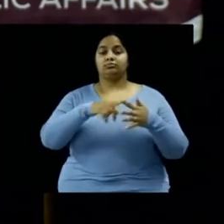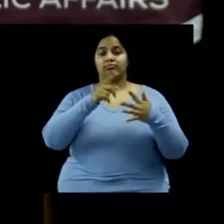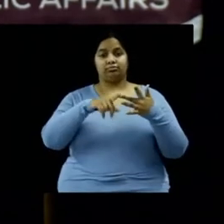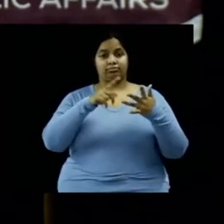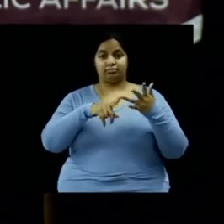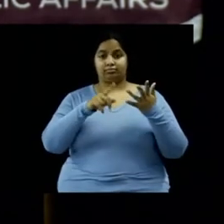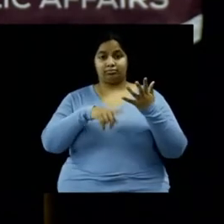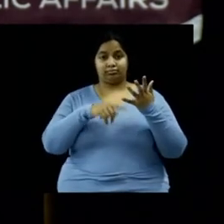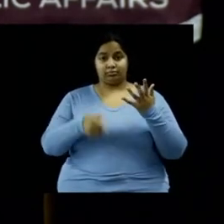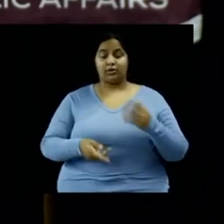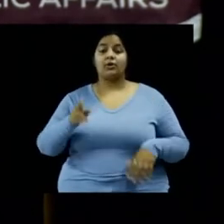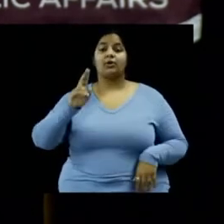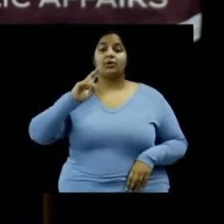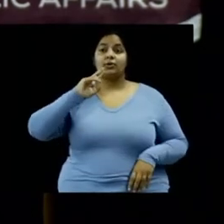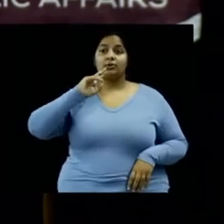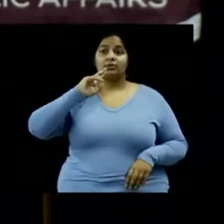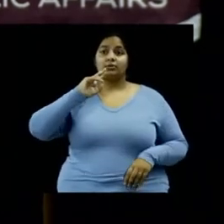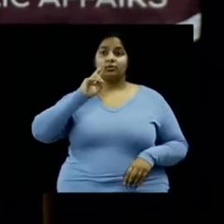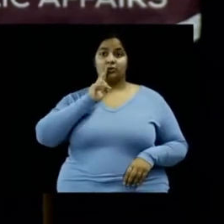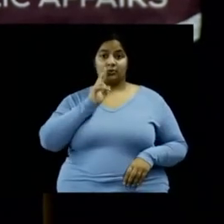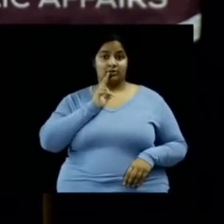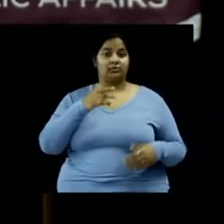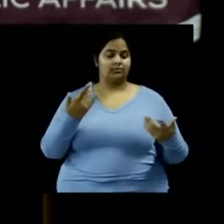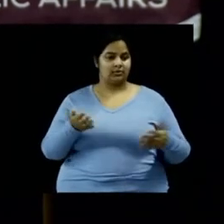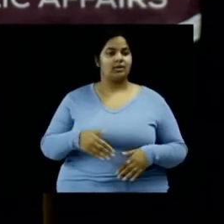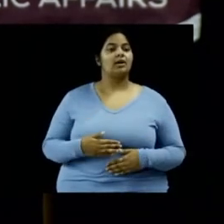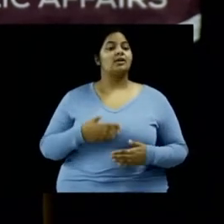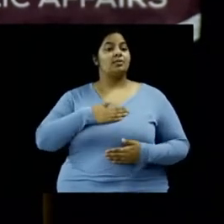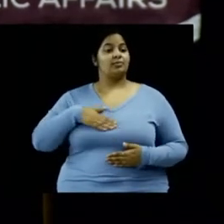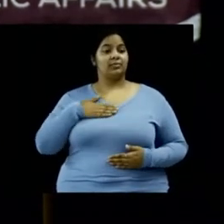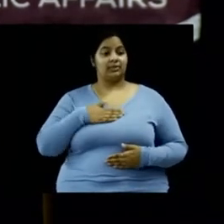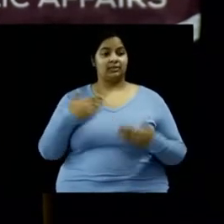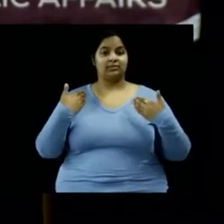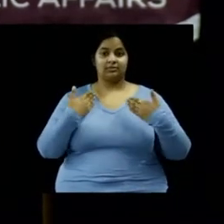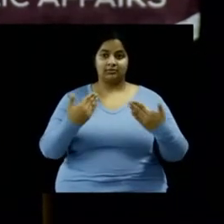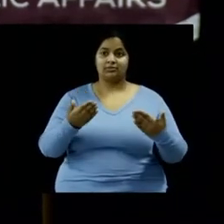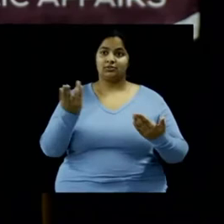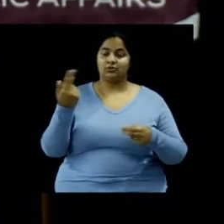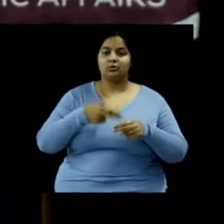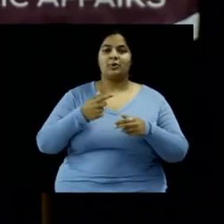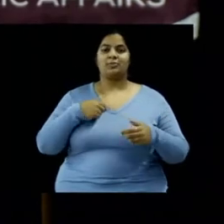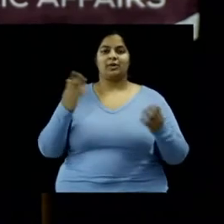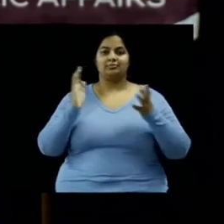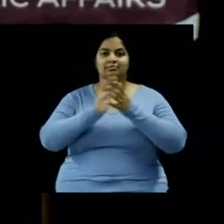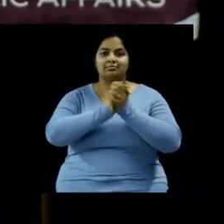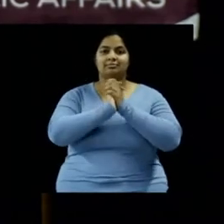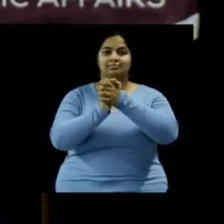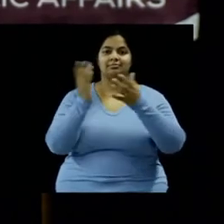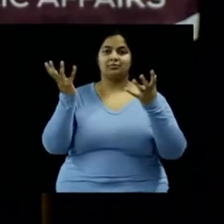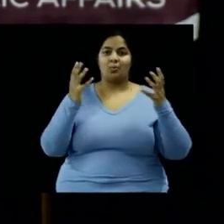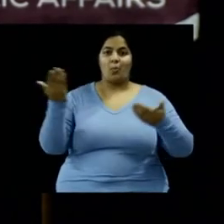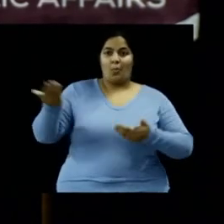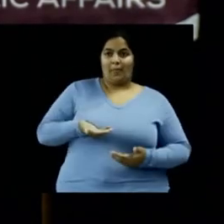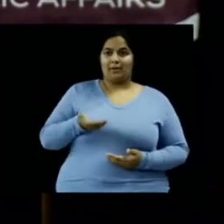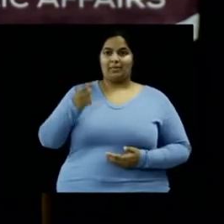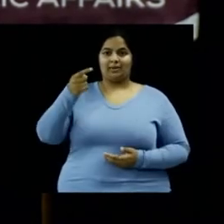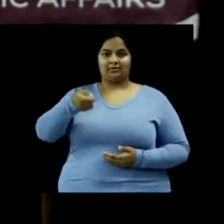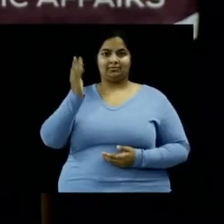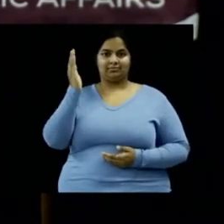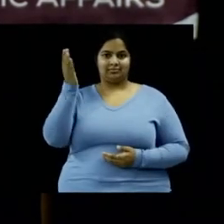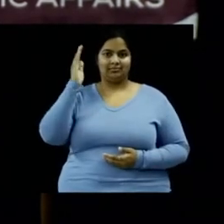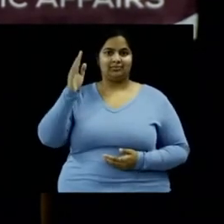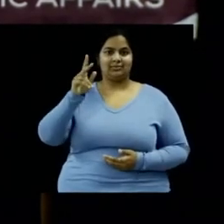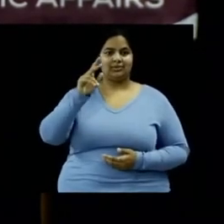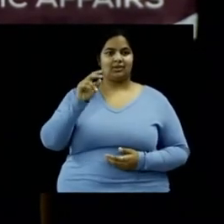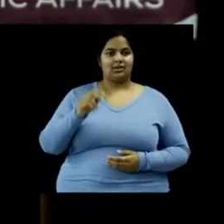Hero Houston. Please now join me on behalf of the Barbara Jordan Mickey Leland School of Public Affairs in welcoming